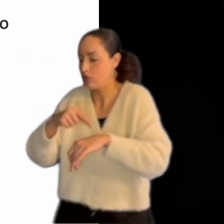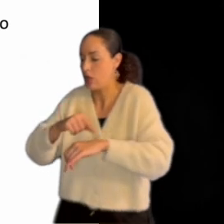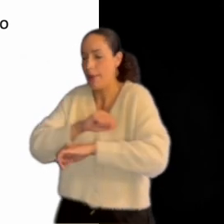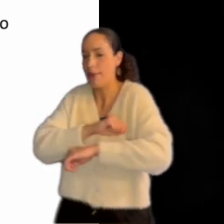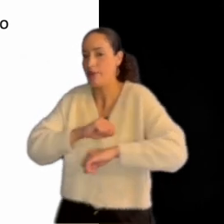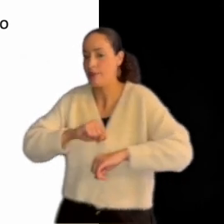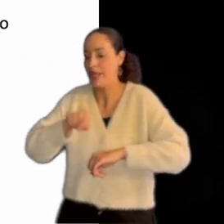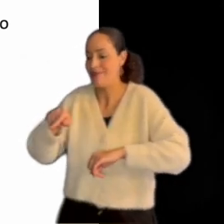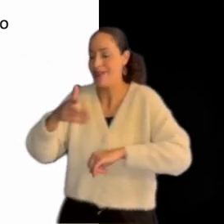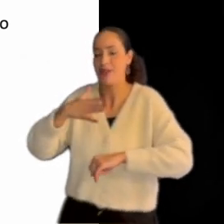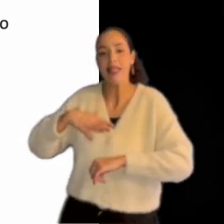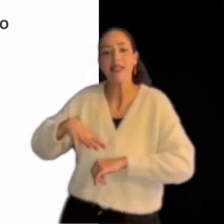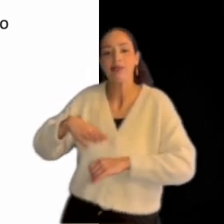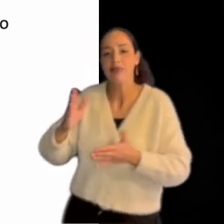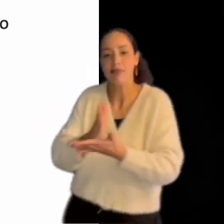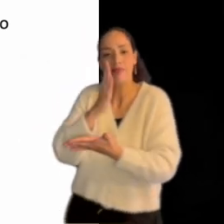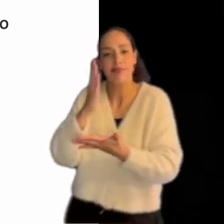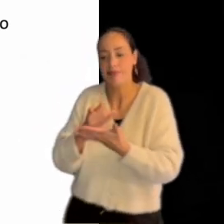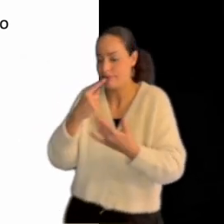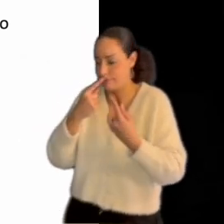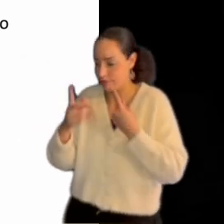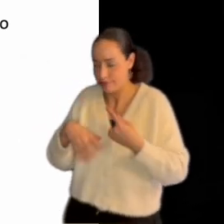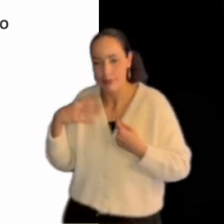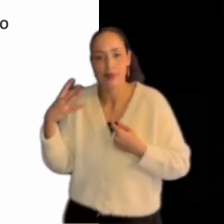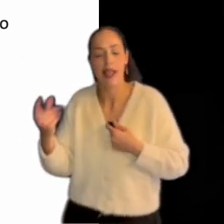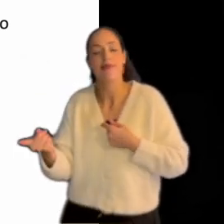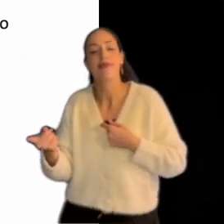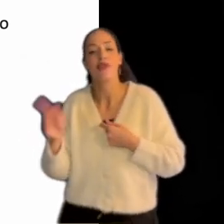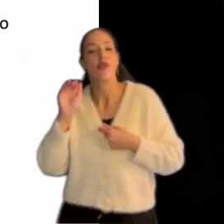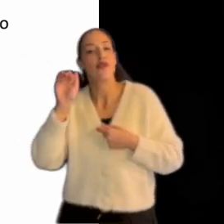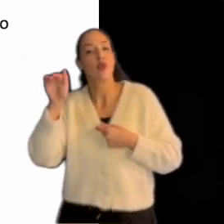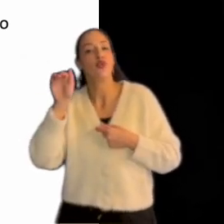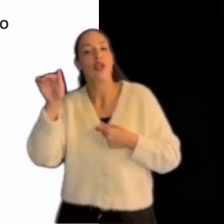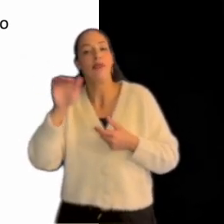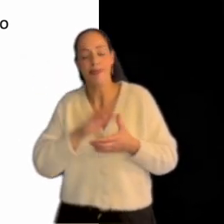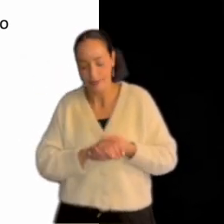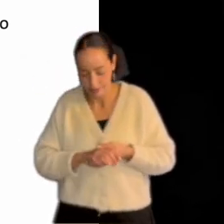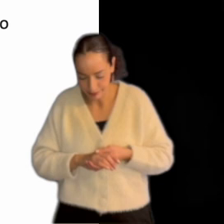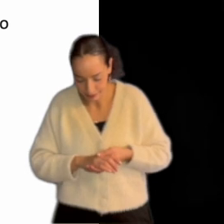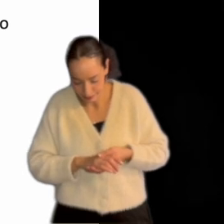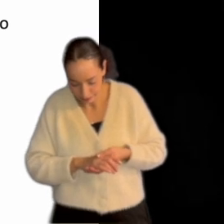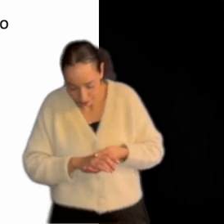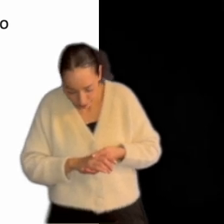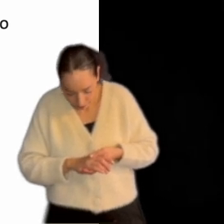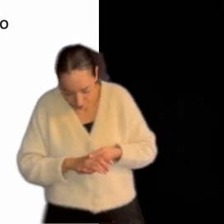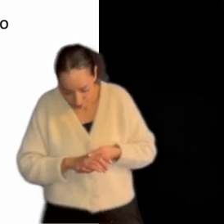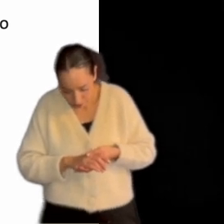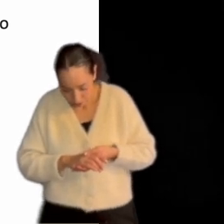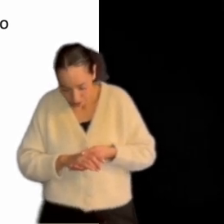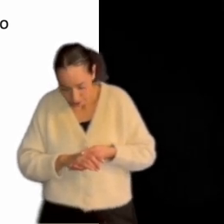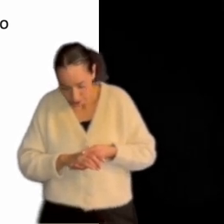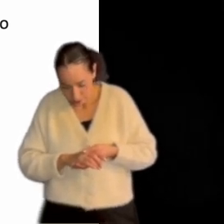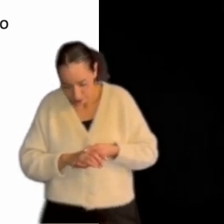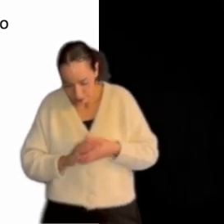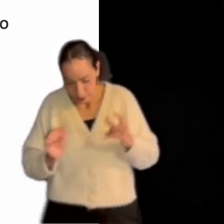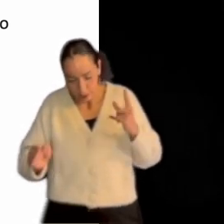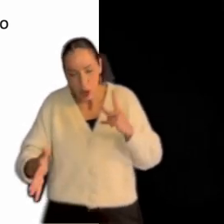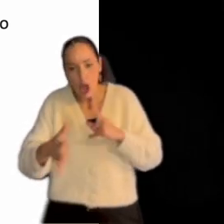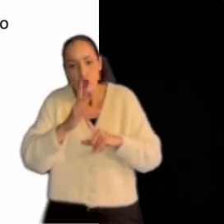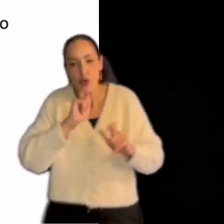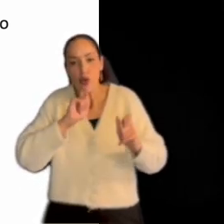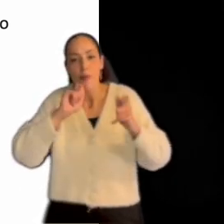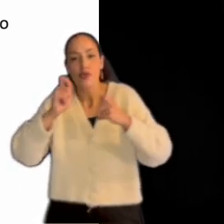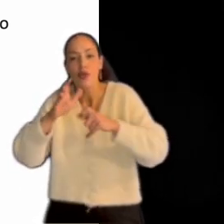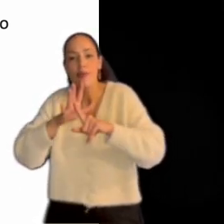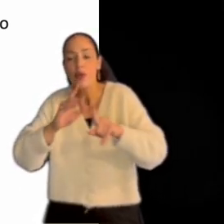The social prescribing model is available in some areas of the country, providing a valuable resource. However, when it's not offered, we can undertake our own research